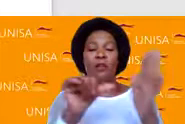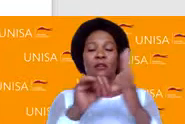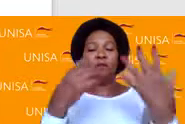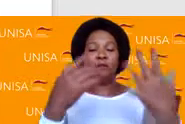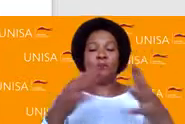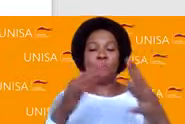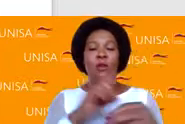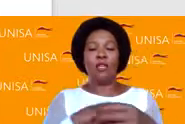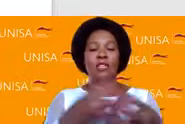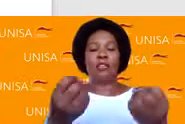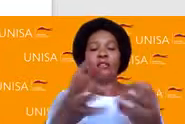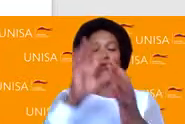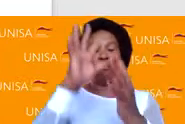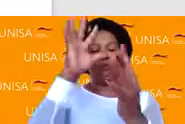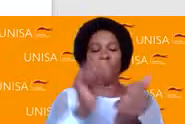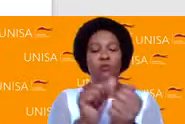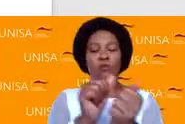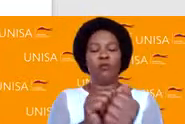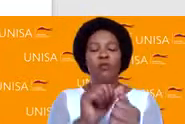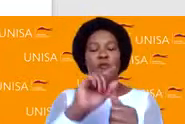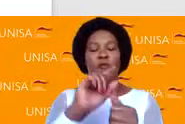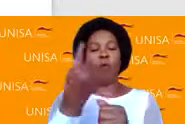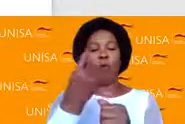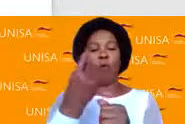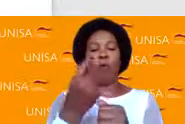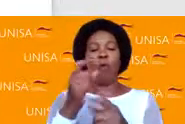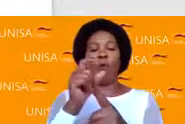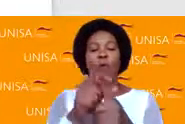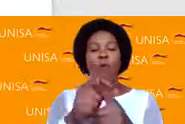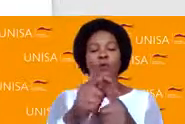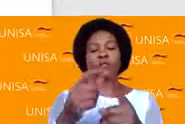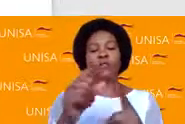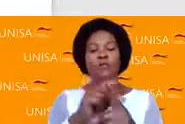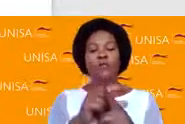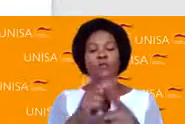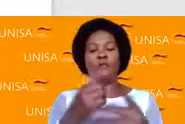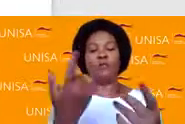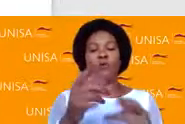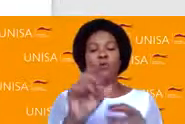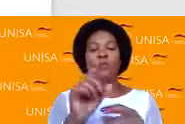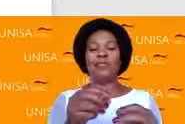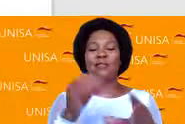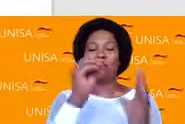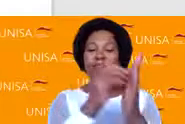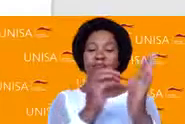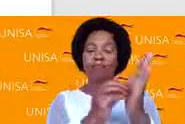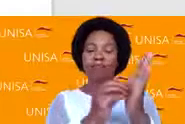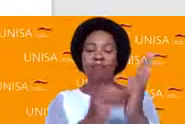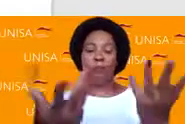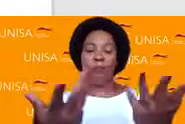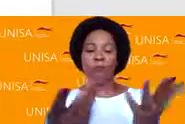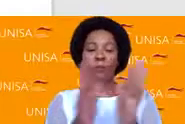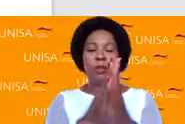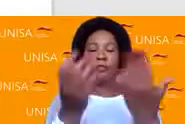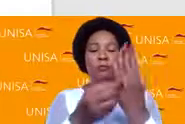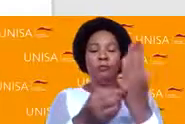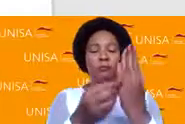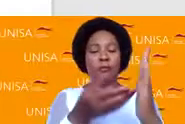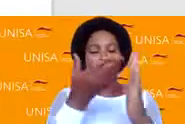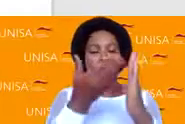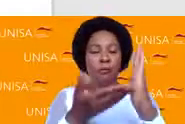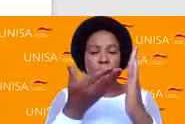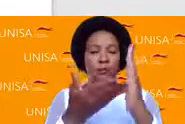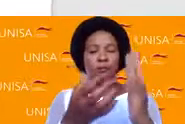you an overview of the whole course. What is perhaps any prescribed material, textbooks that you're going to be